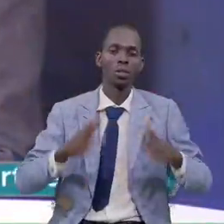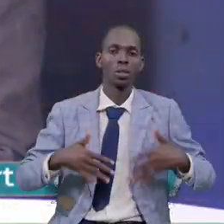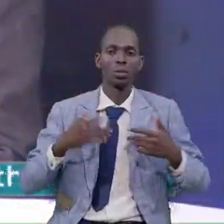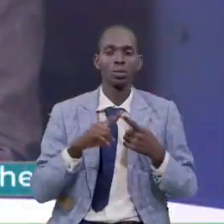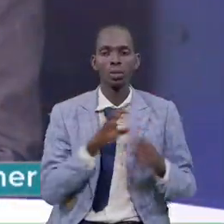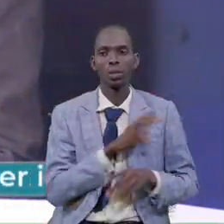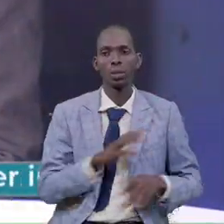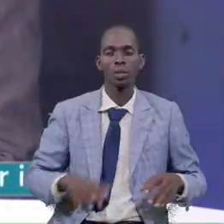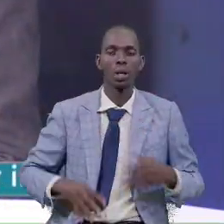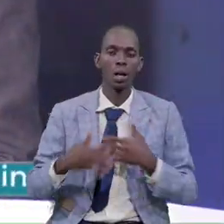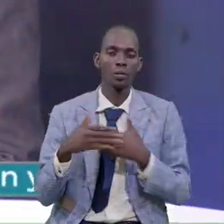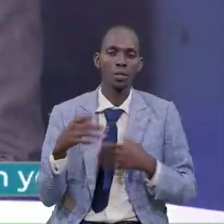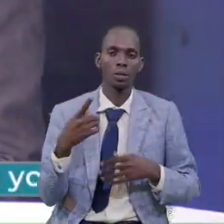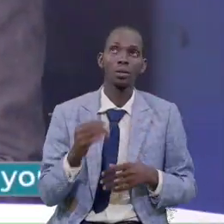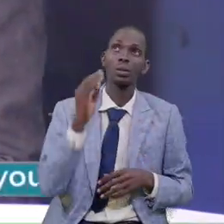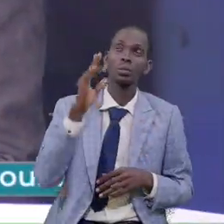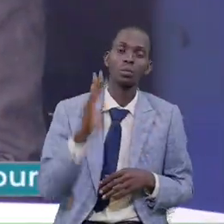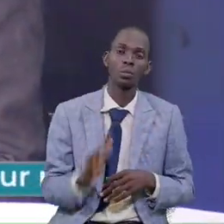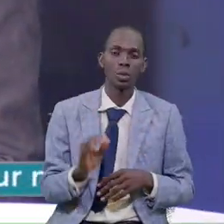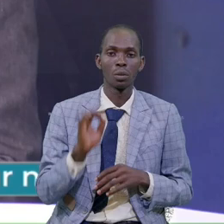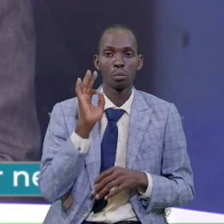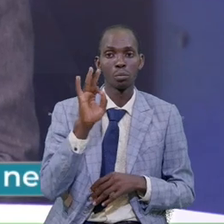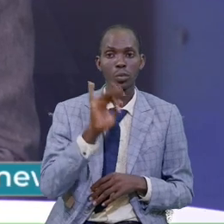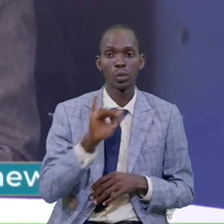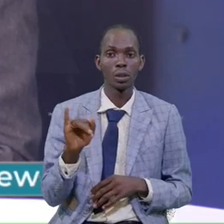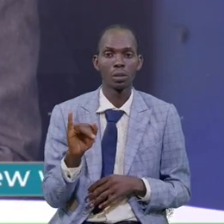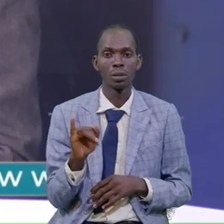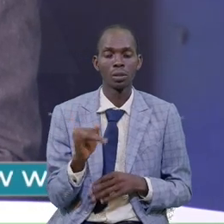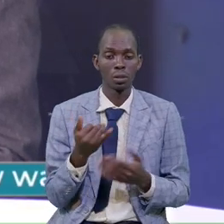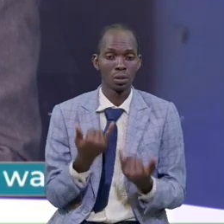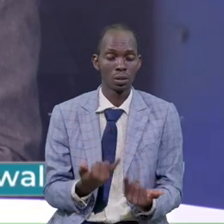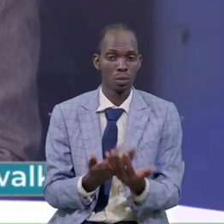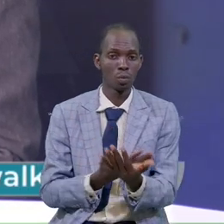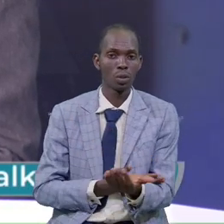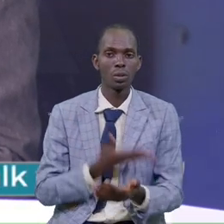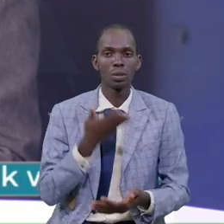du pasteur, this morning, ce matin, il y aura le lien